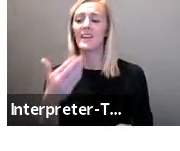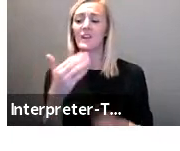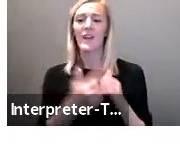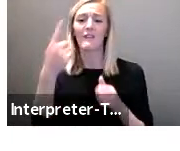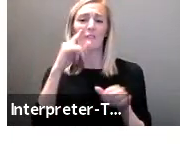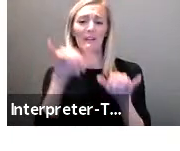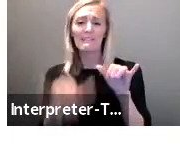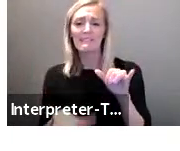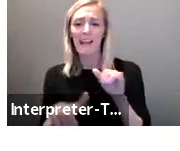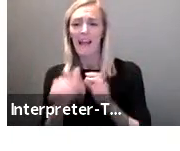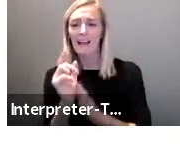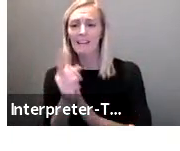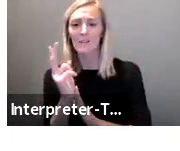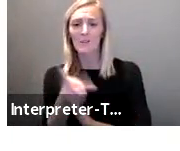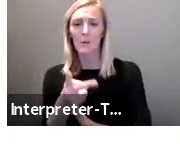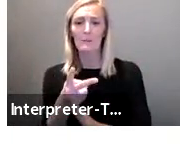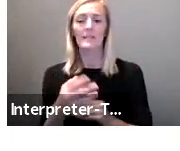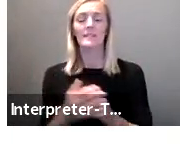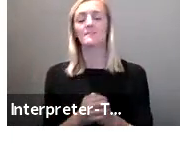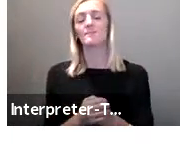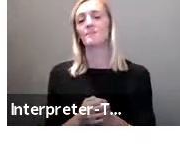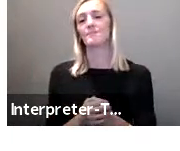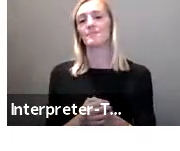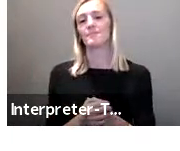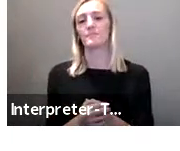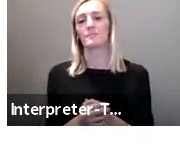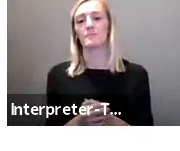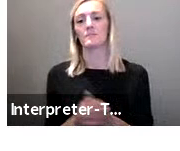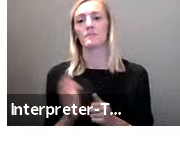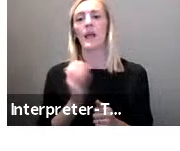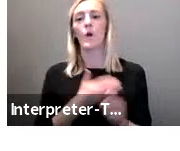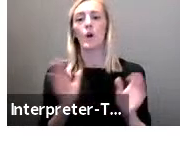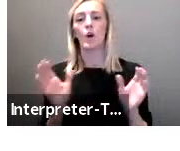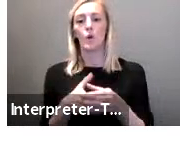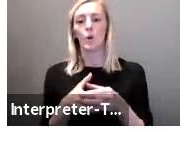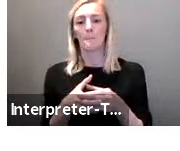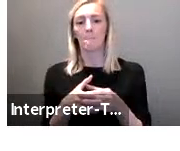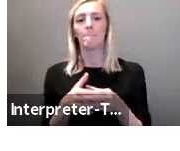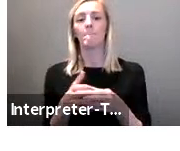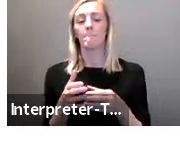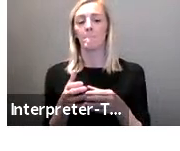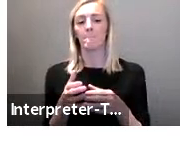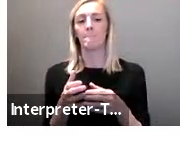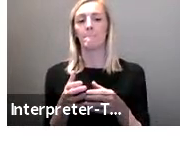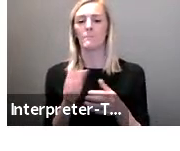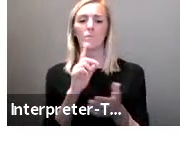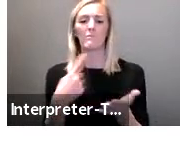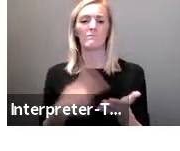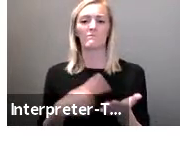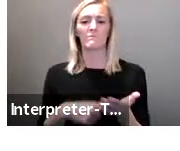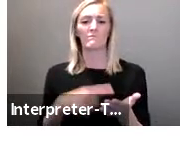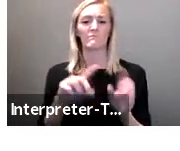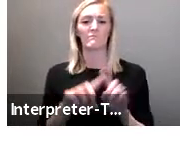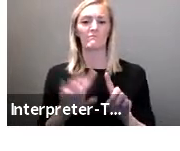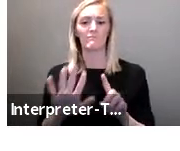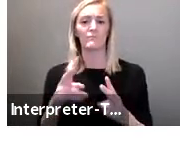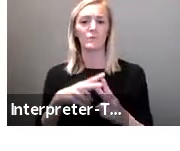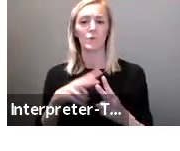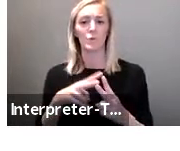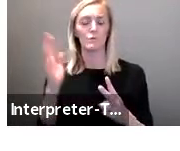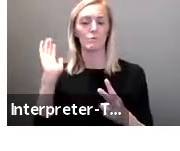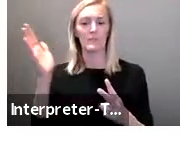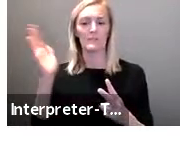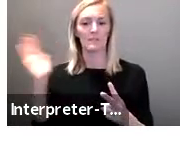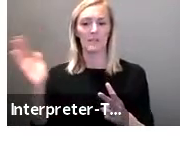minutes. Our group started off just really debriefing on the presentations, and